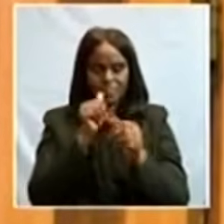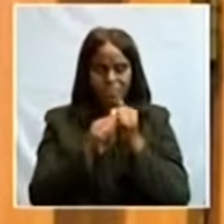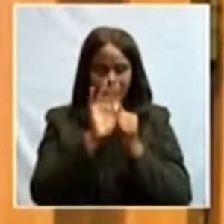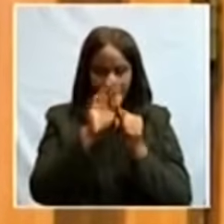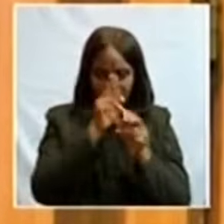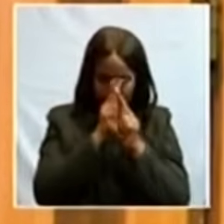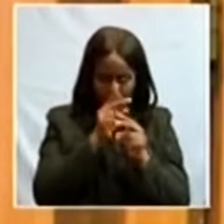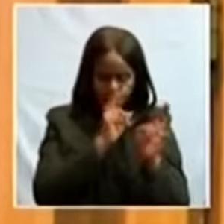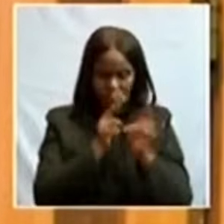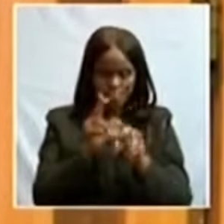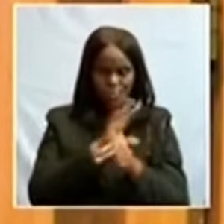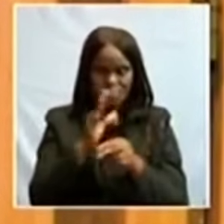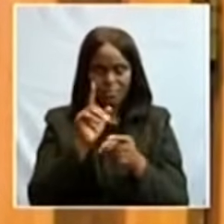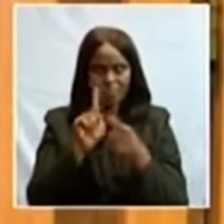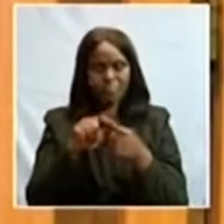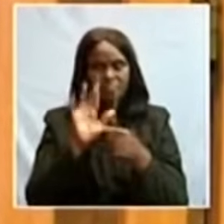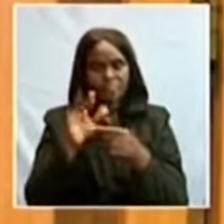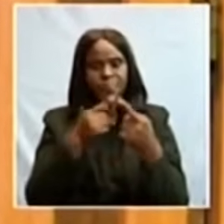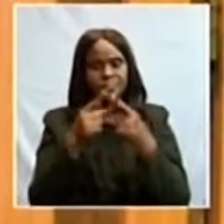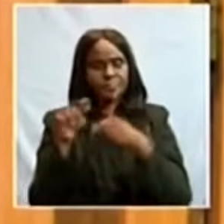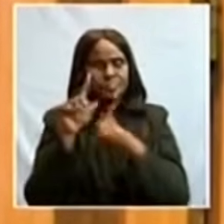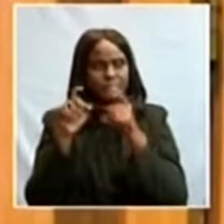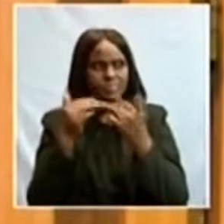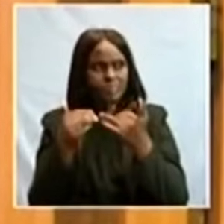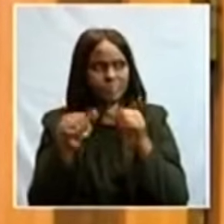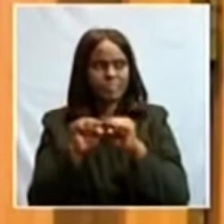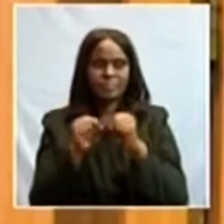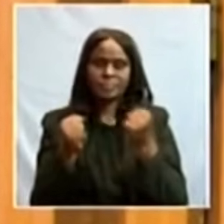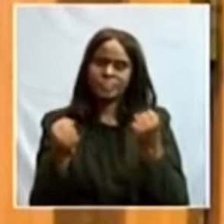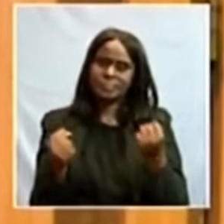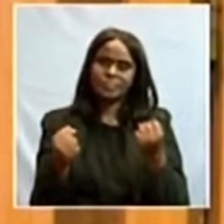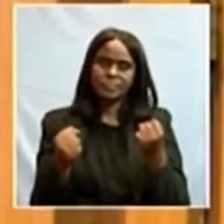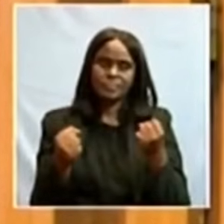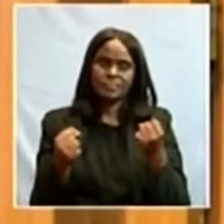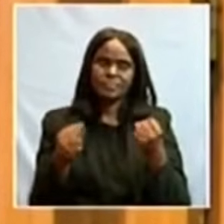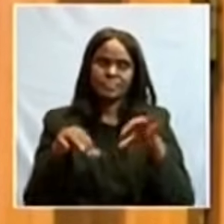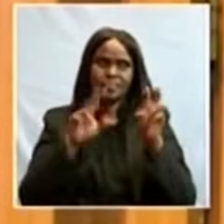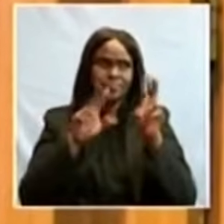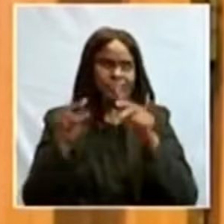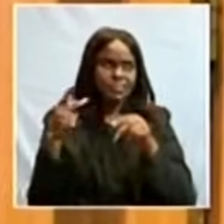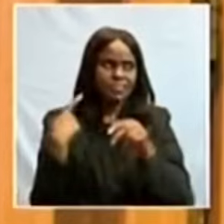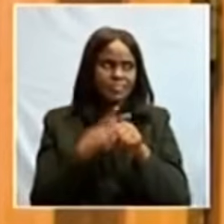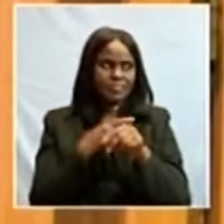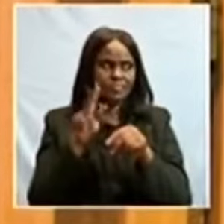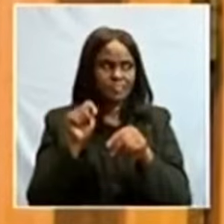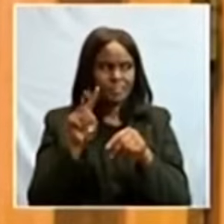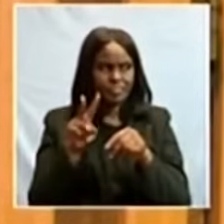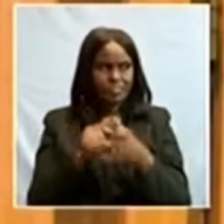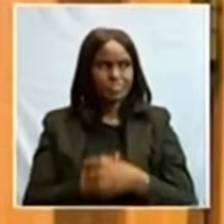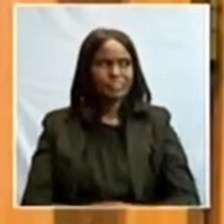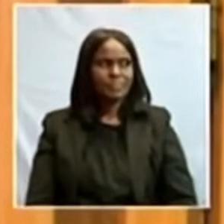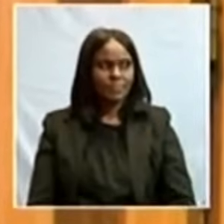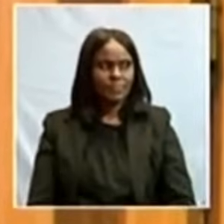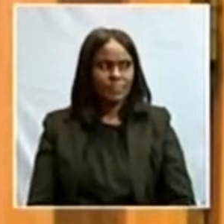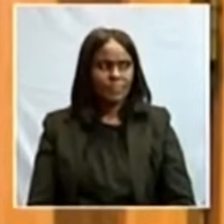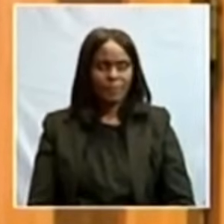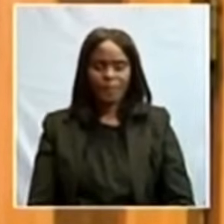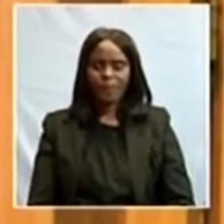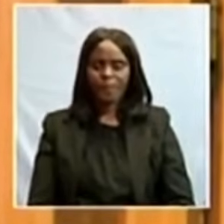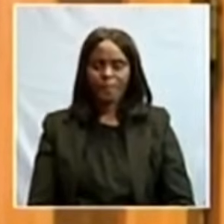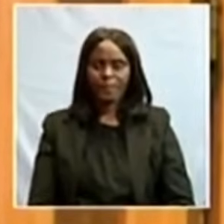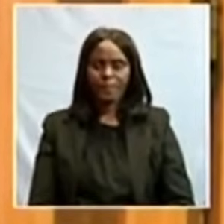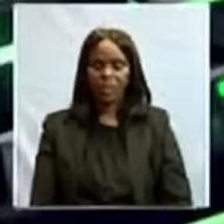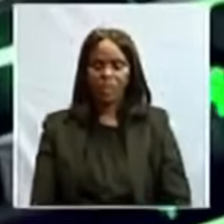Honor was responding to various questions. Just now, we take you on a break. Keep watching Parliament Television.